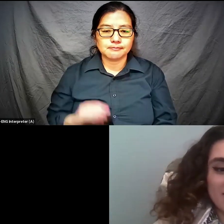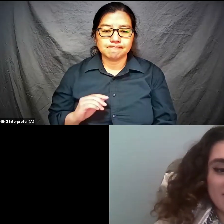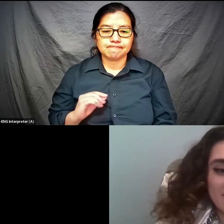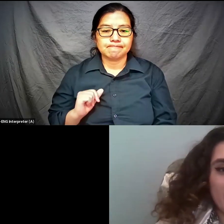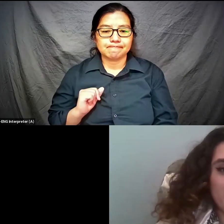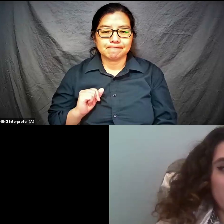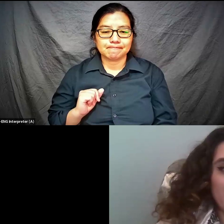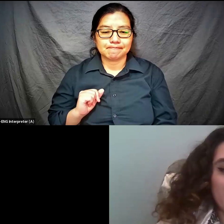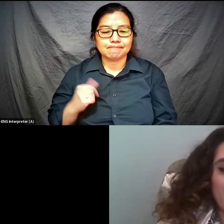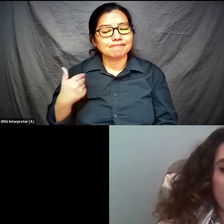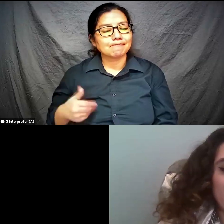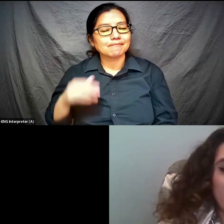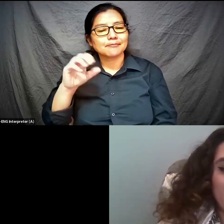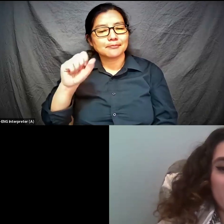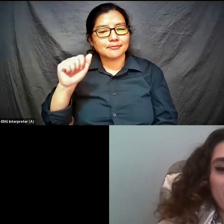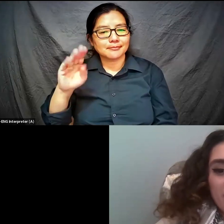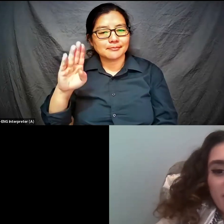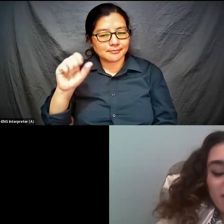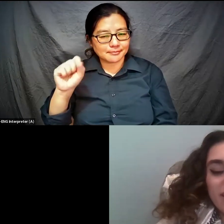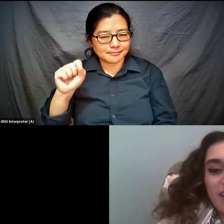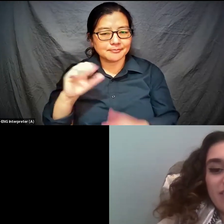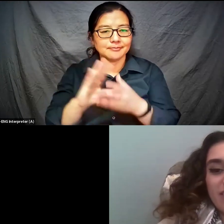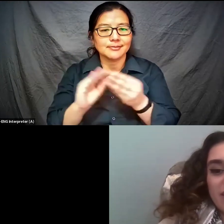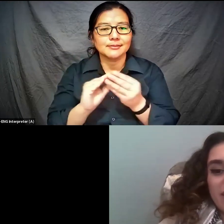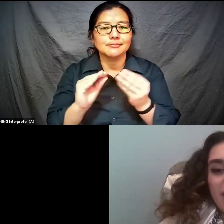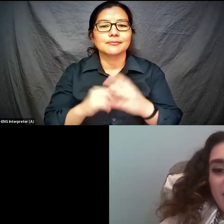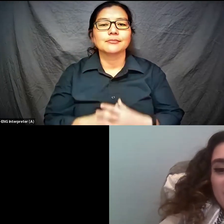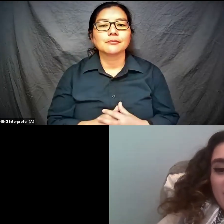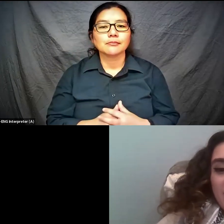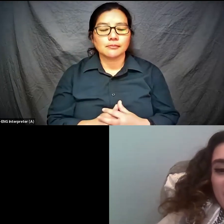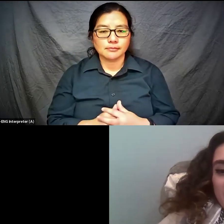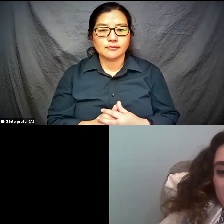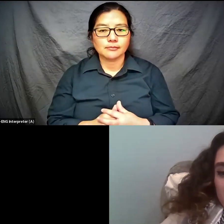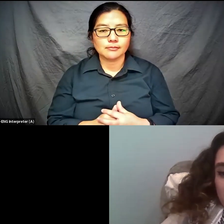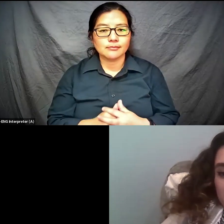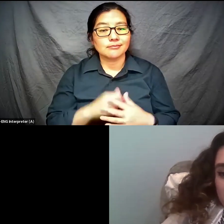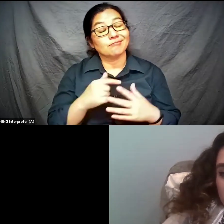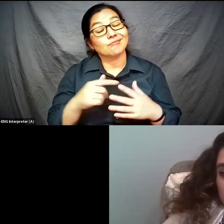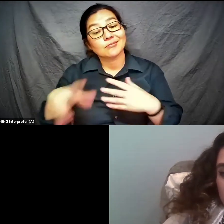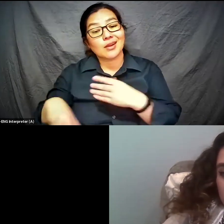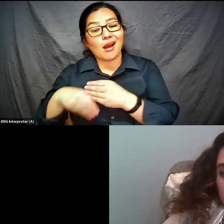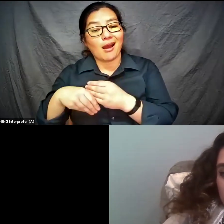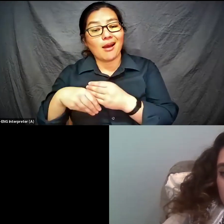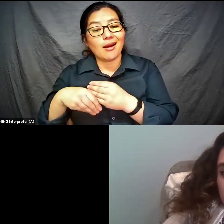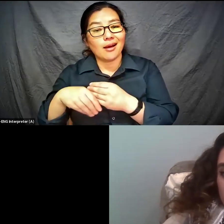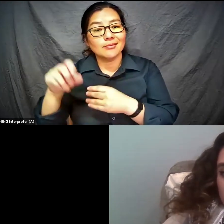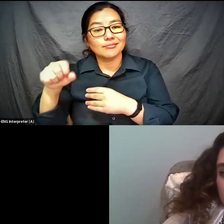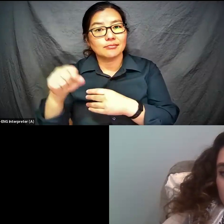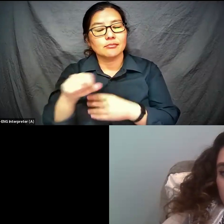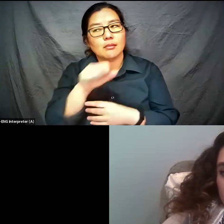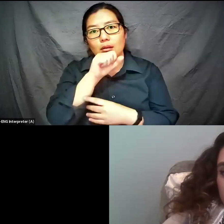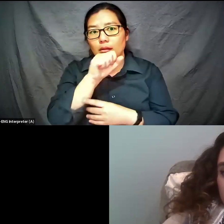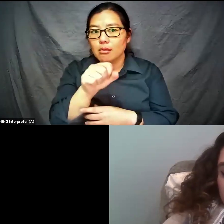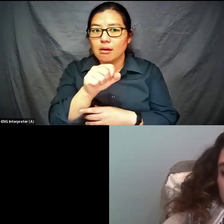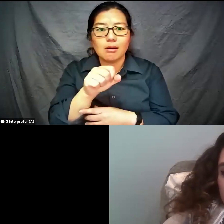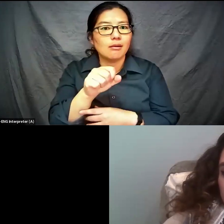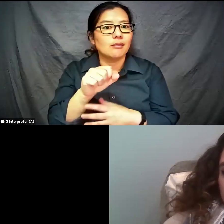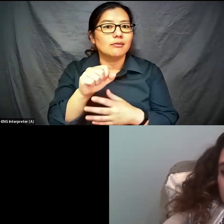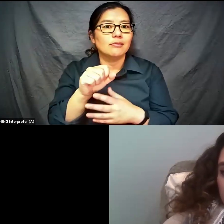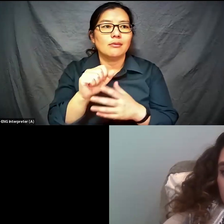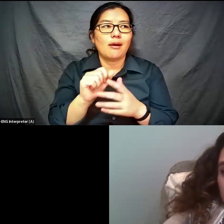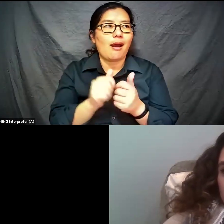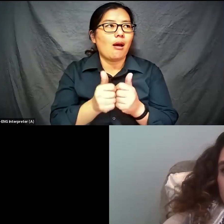non-human. And that's something I'm continuing to explore, and like I think is a valid form of storytelling, even